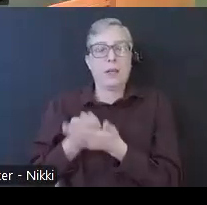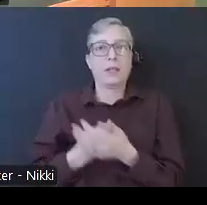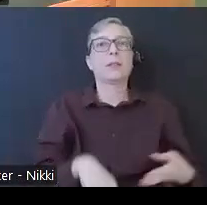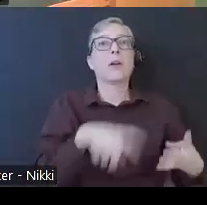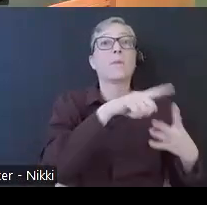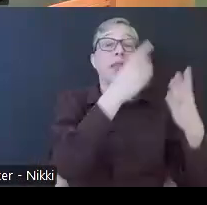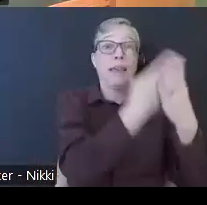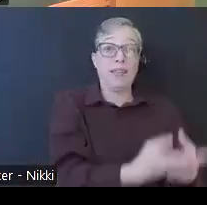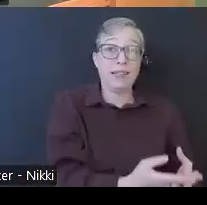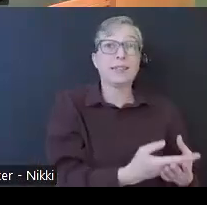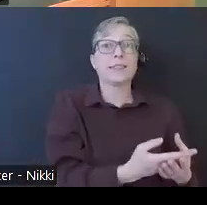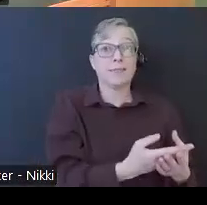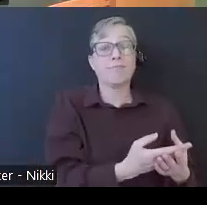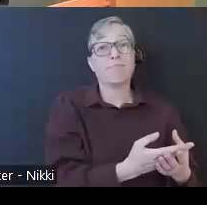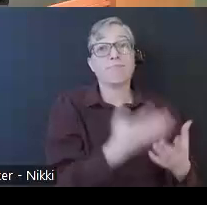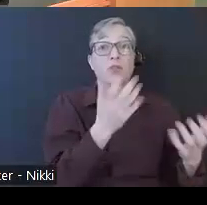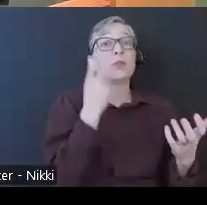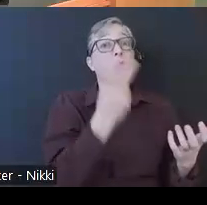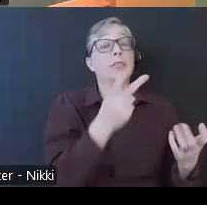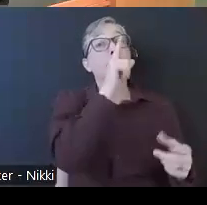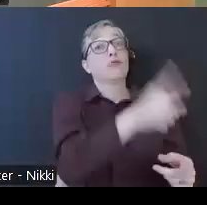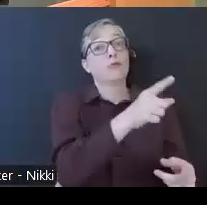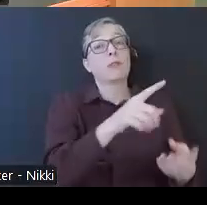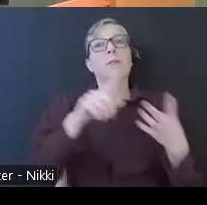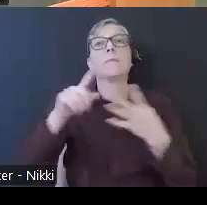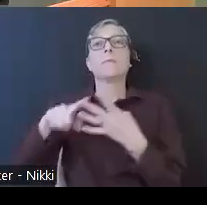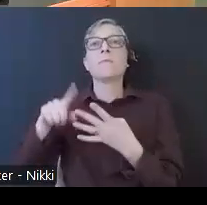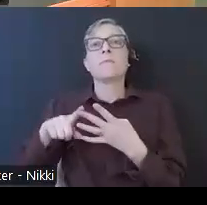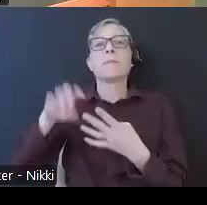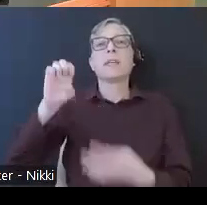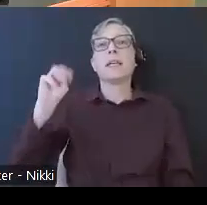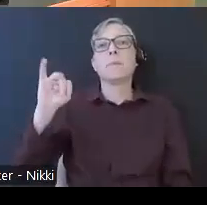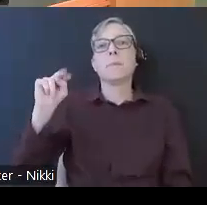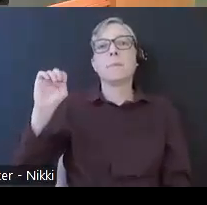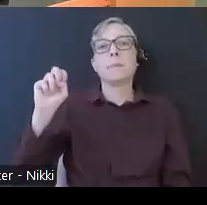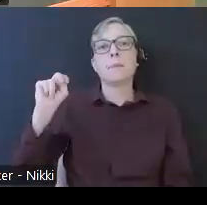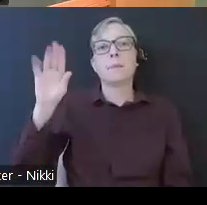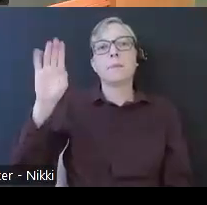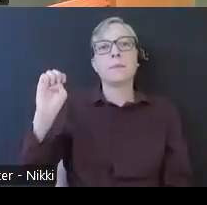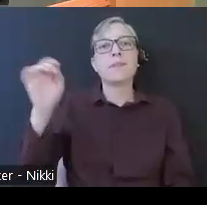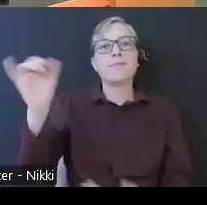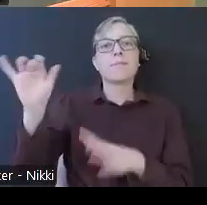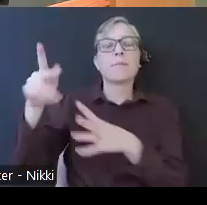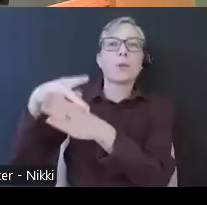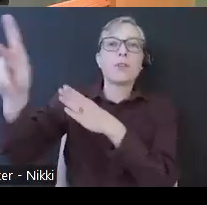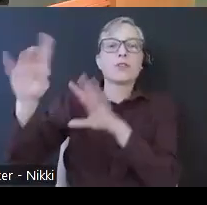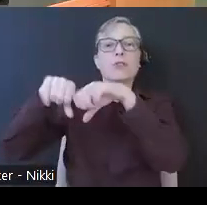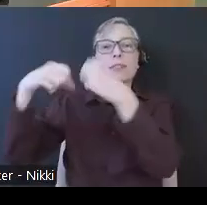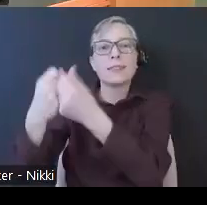professional societies, that make guidelines or approve payment like NICE in the UK or FDA.